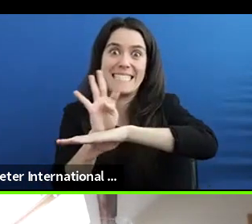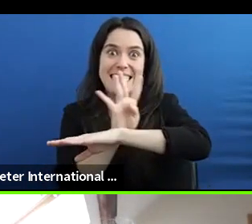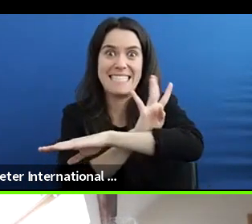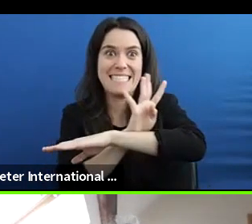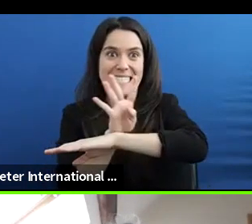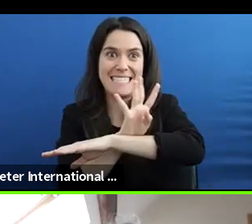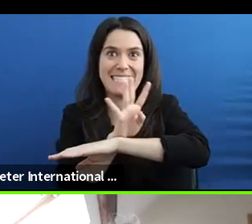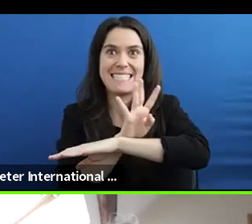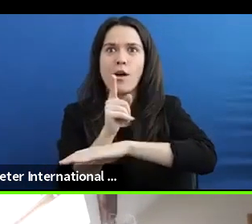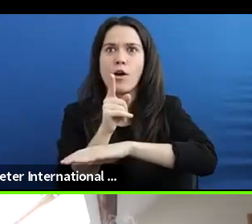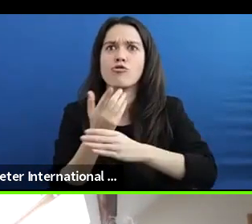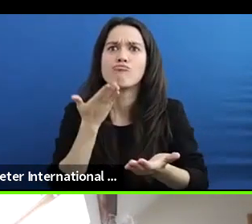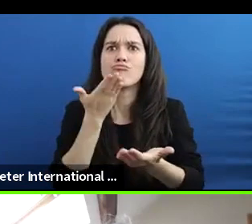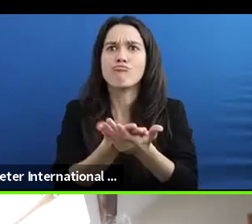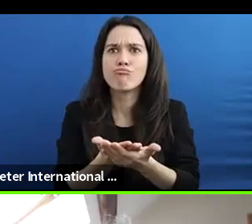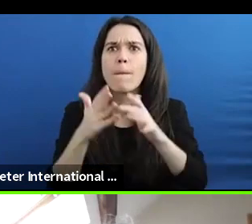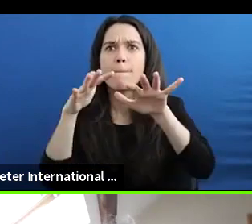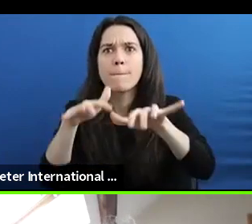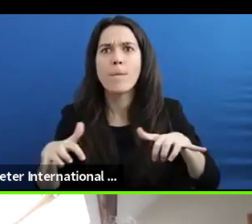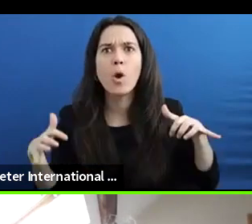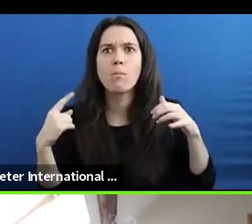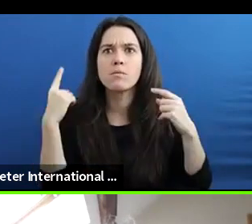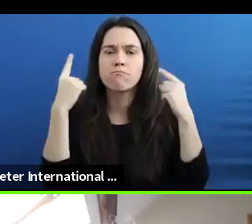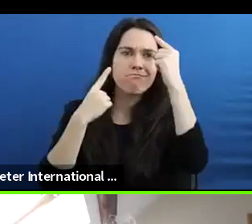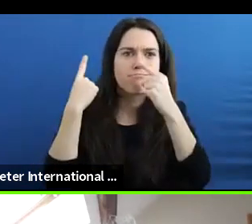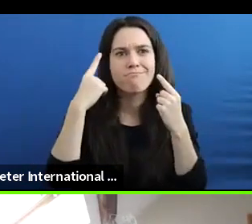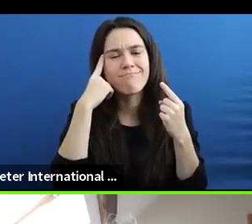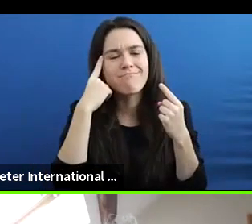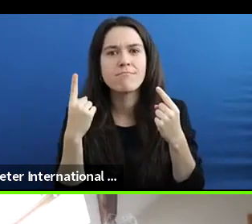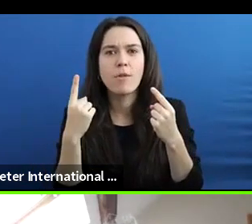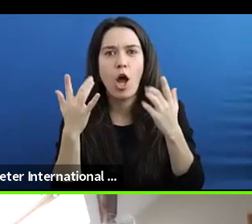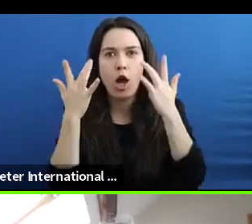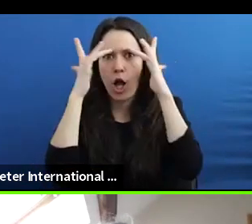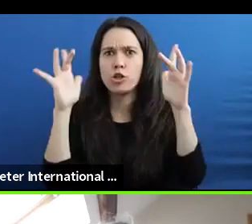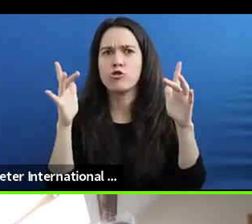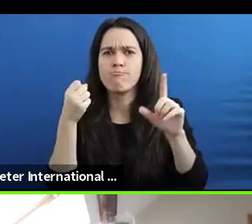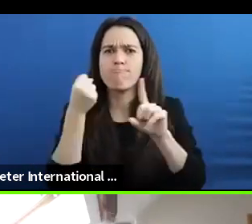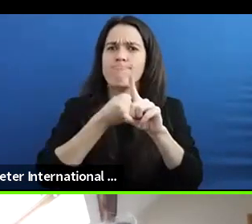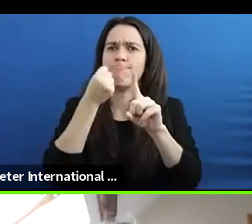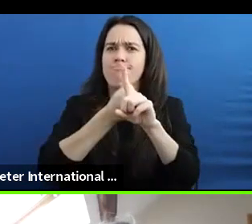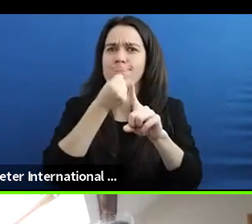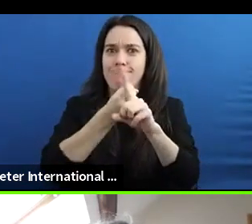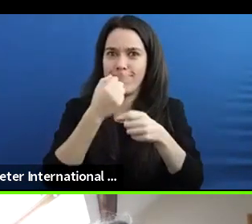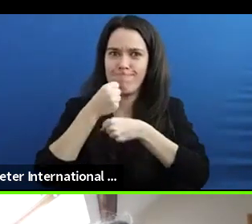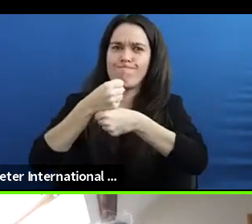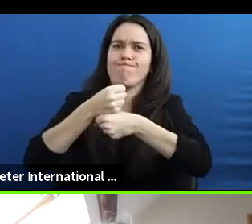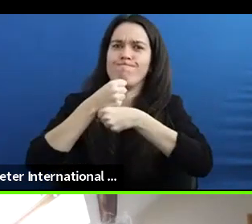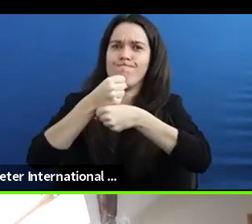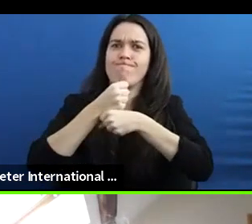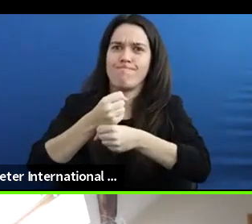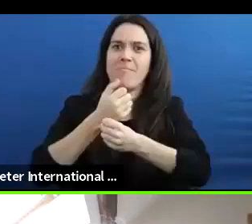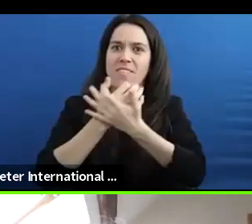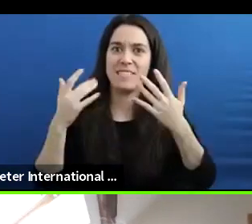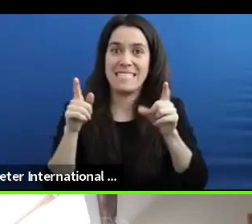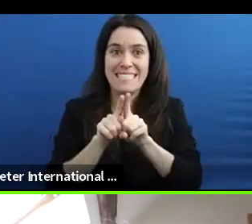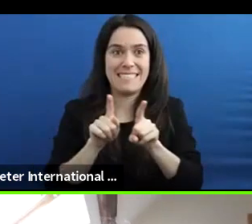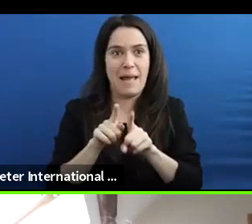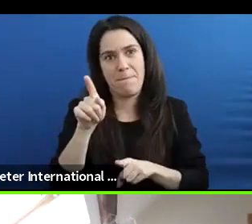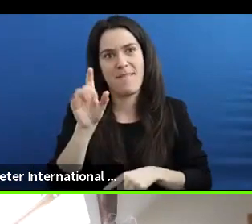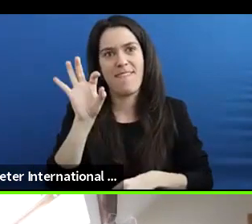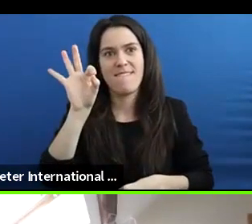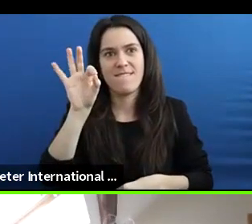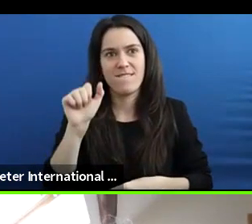in Parliament to make the voice of culture heard quite a lot, as your colleague Ms. Farreng as well.